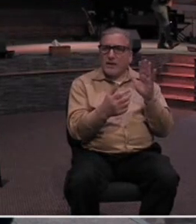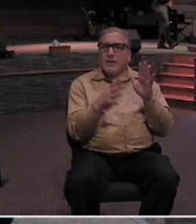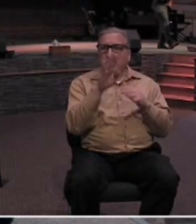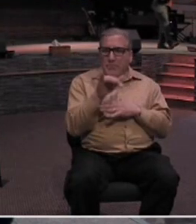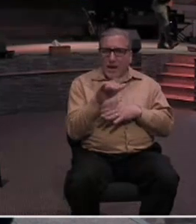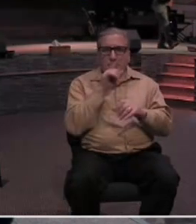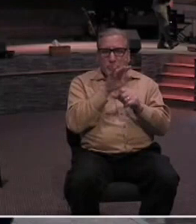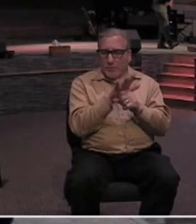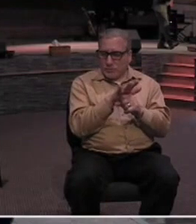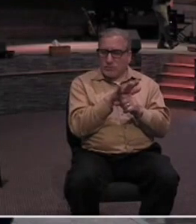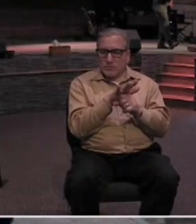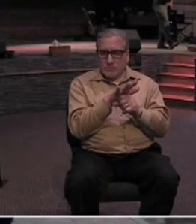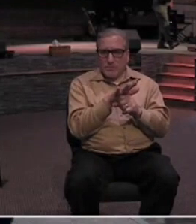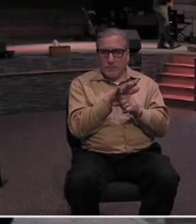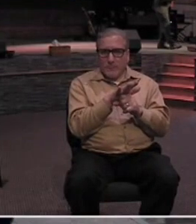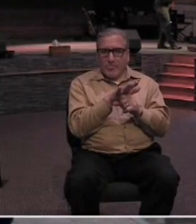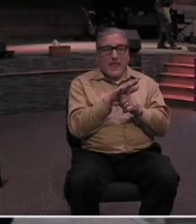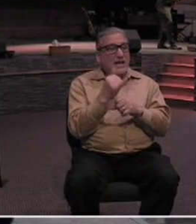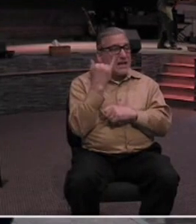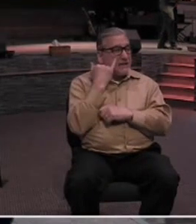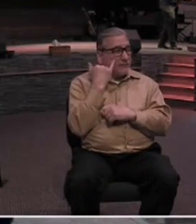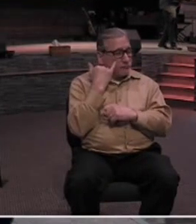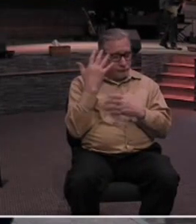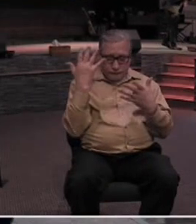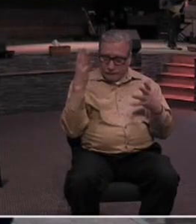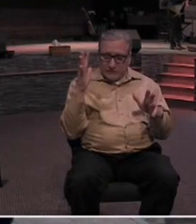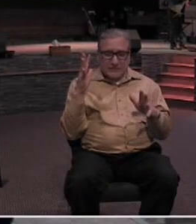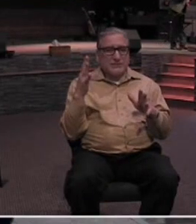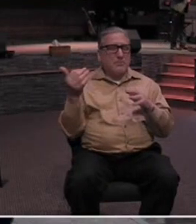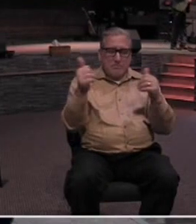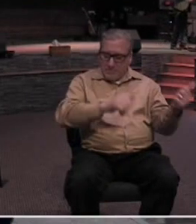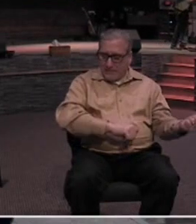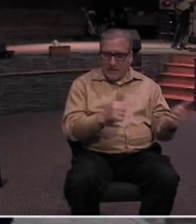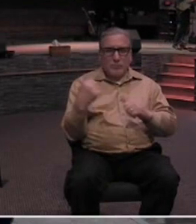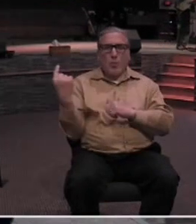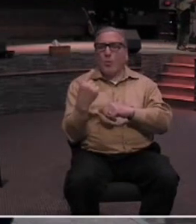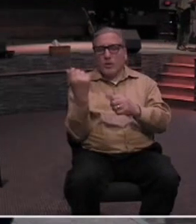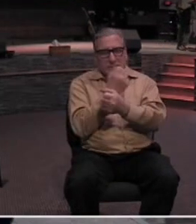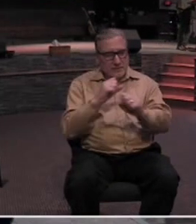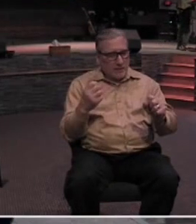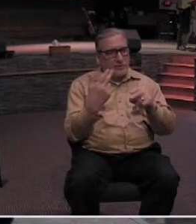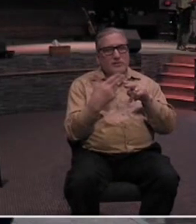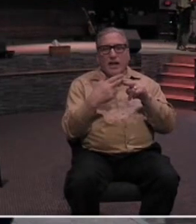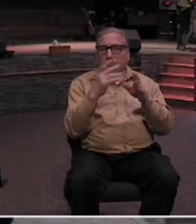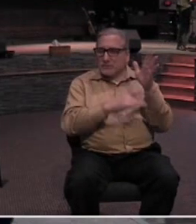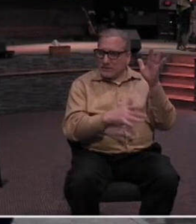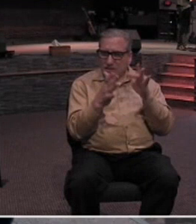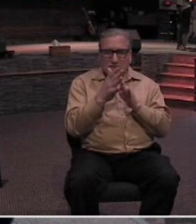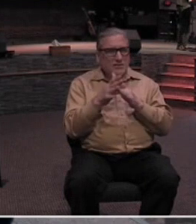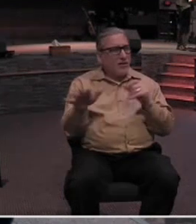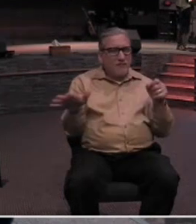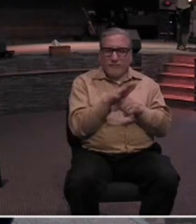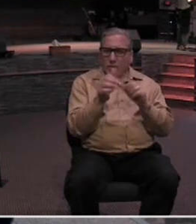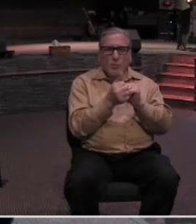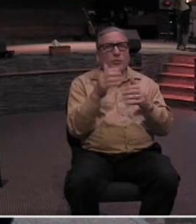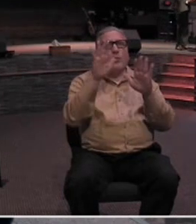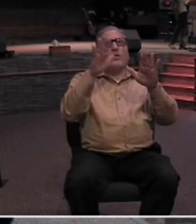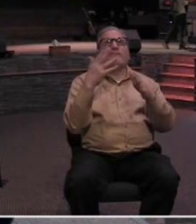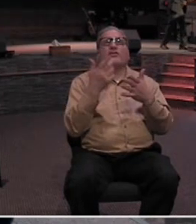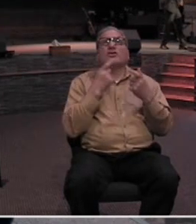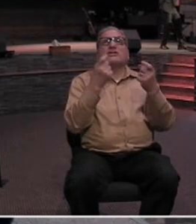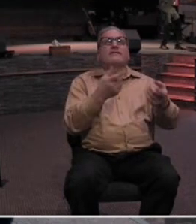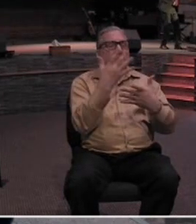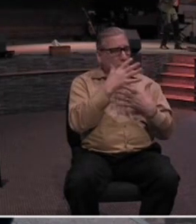the promise. I said, if you have been baptized in the only saving name of Jesus, if you have been filled with the wonderful gift of the Holy